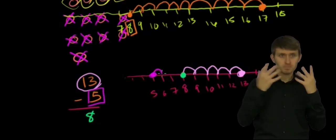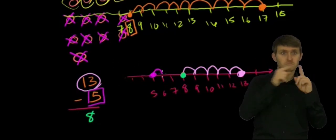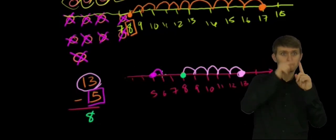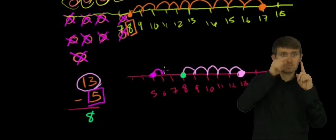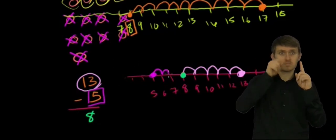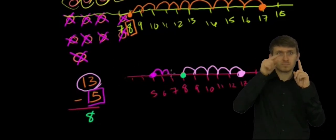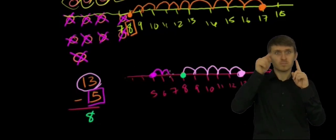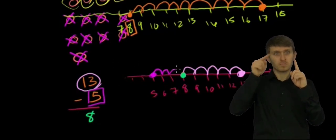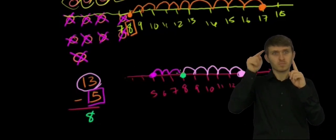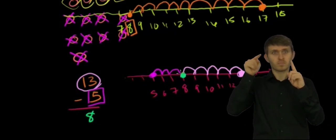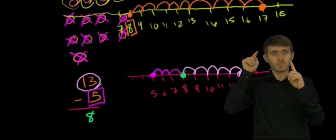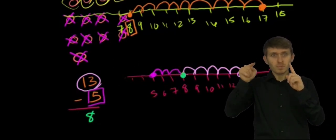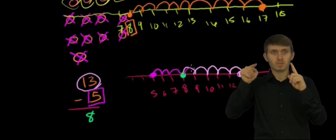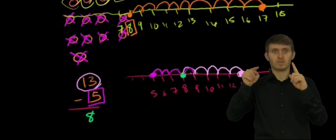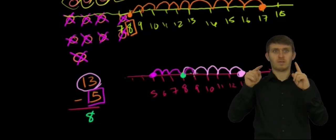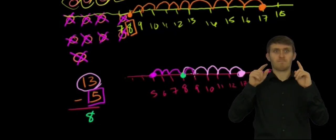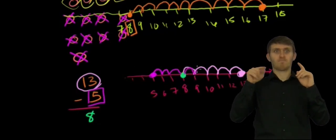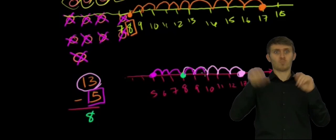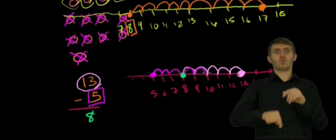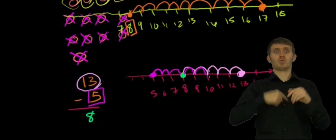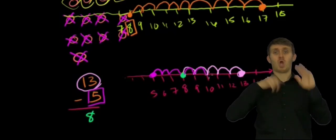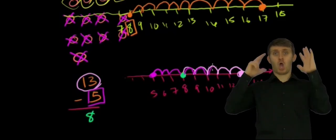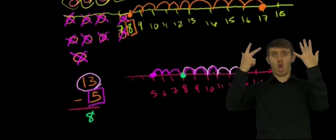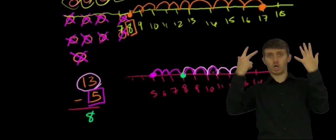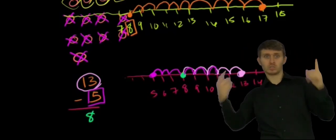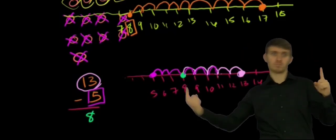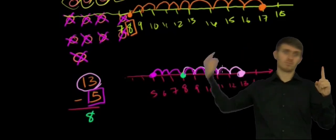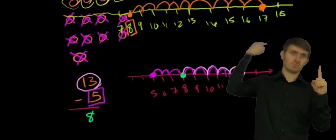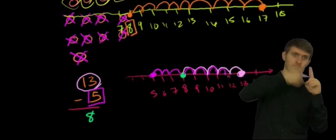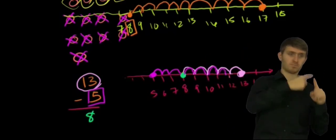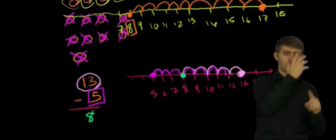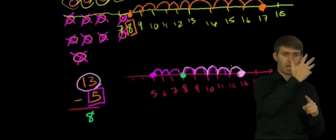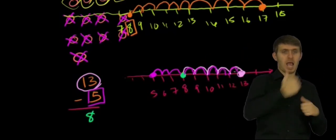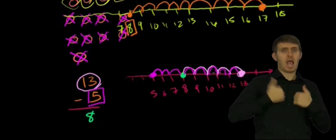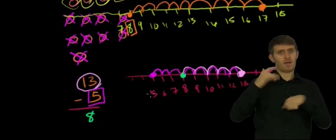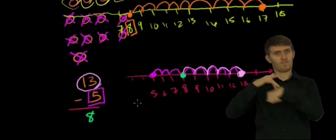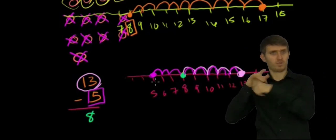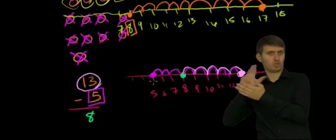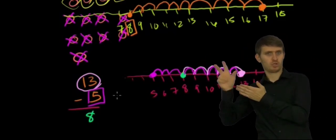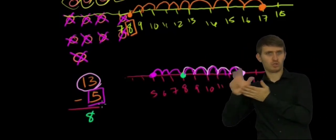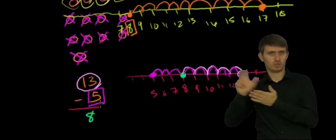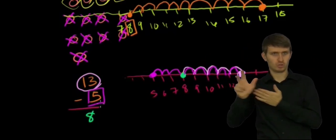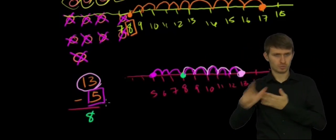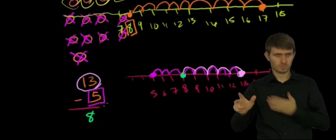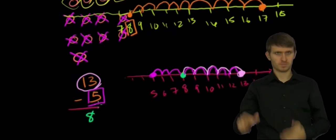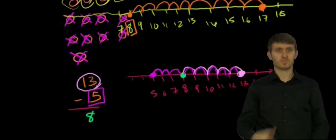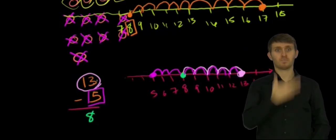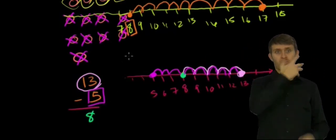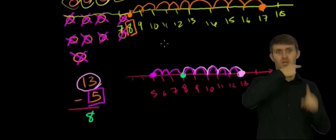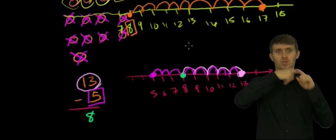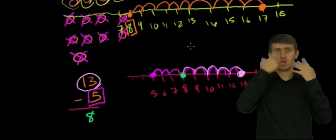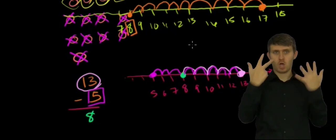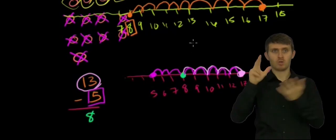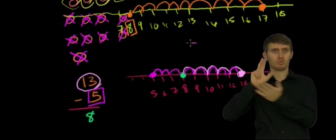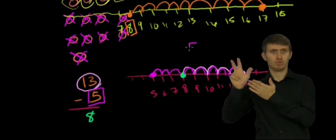have to go 1, 2, 3, 4, 5, 6, 7, 8. I have to add 8 to 5